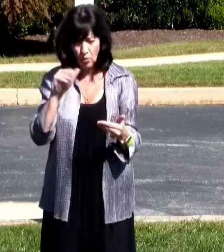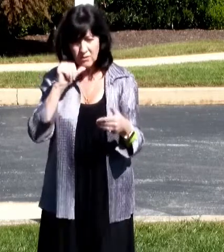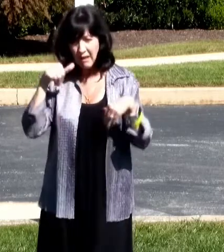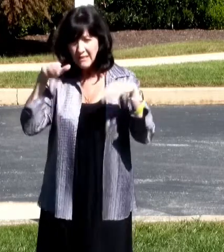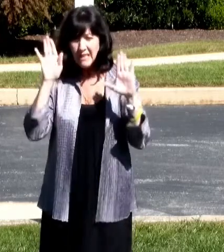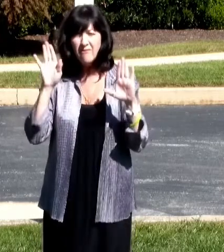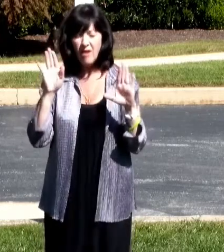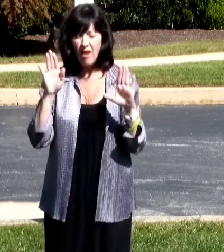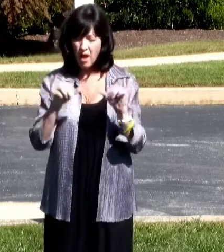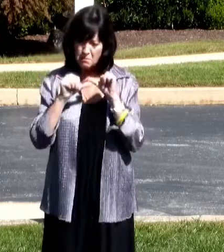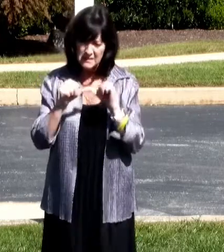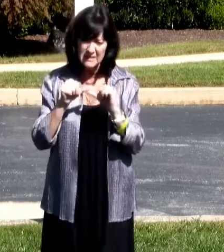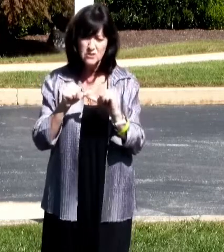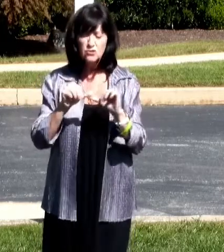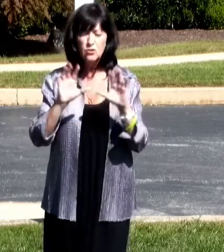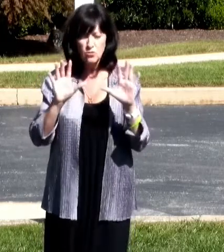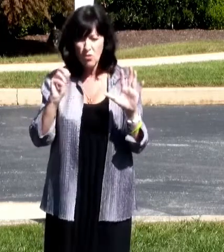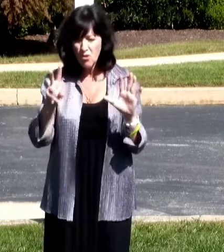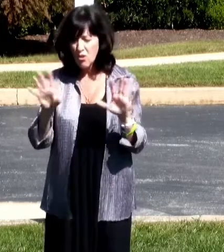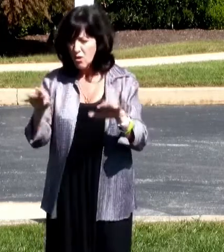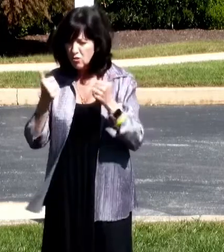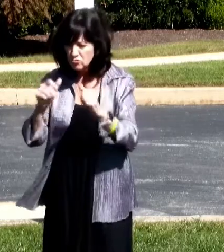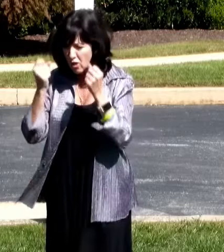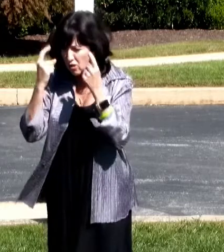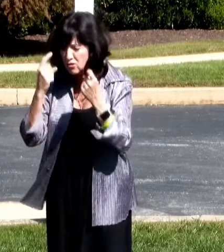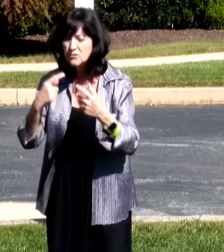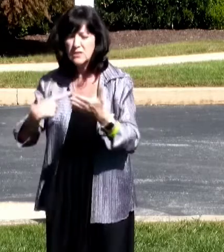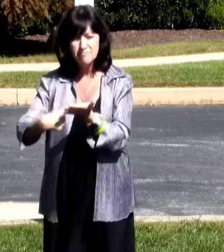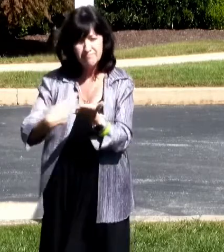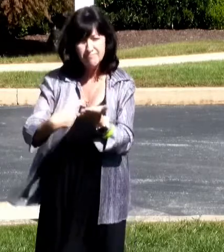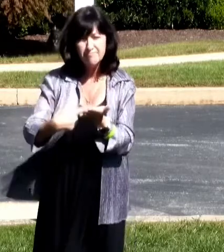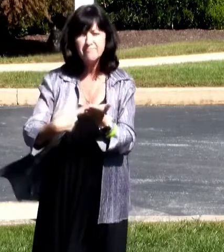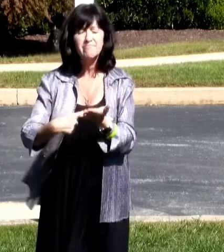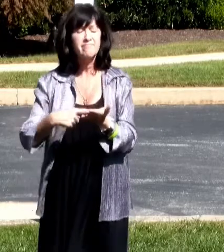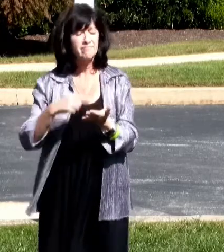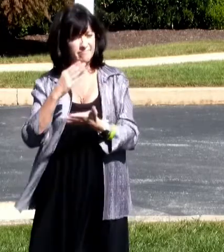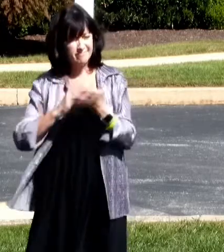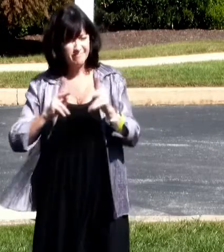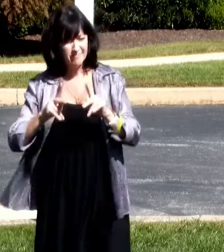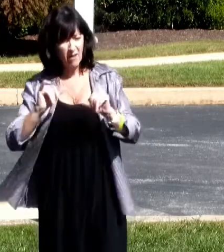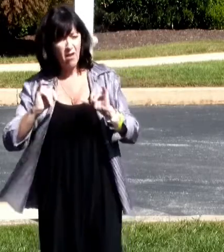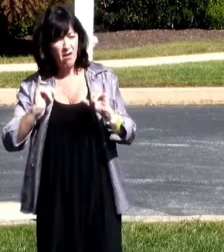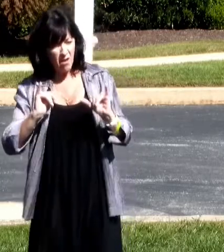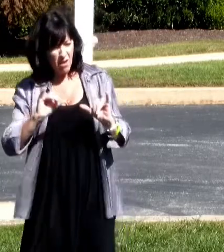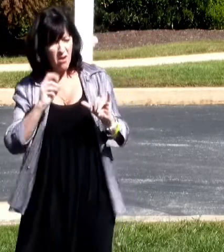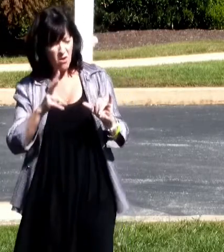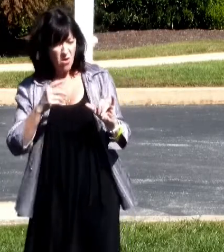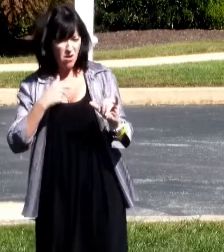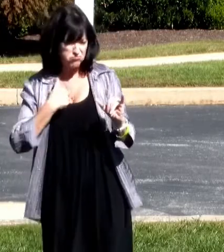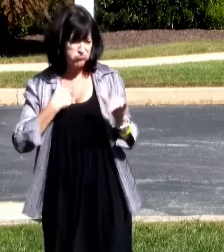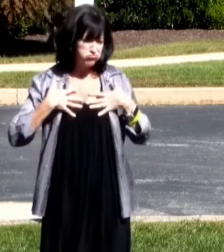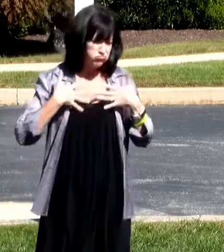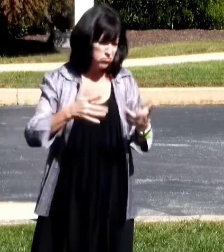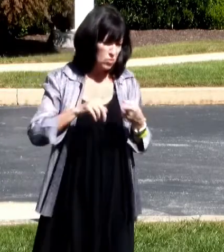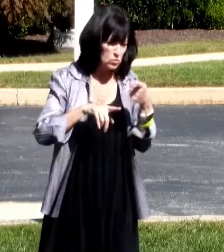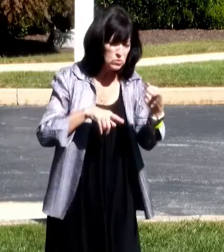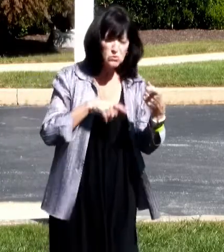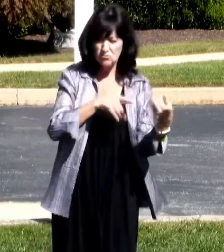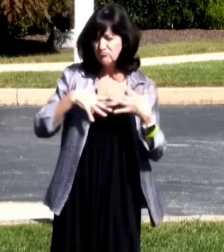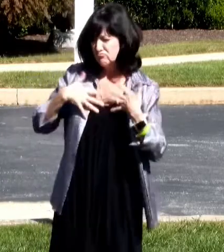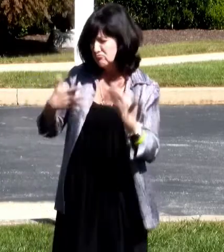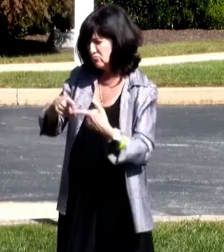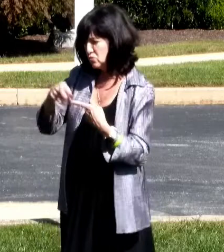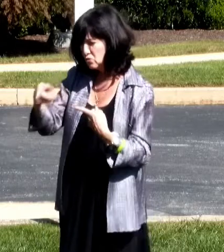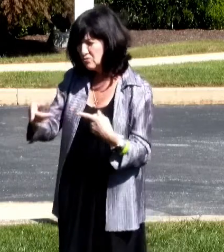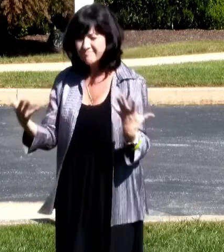out, and we're going to get to something that we can deliver for the people of Delaware. And that's what we're ultimately able to do. And again, it doesn't